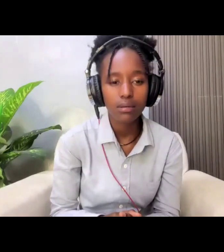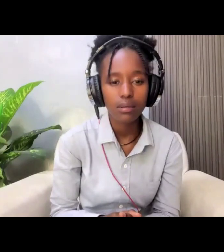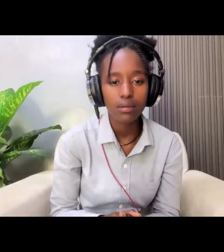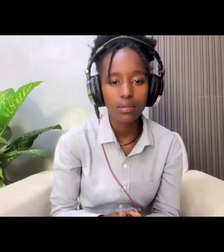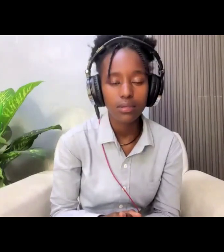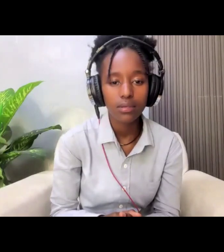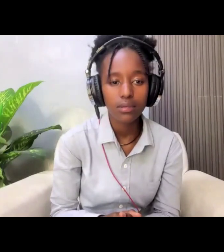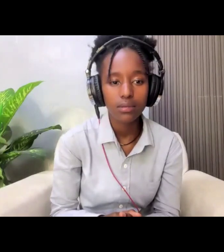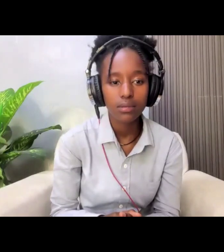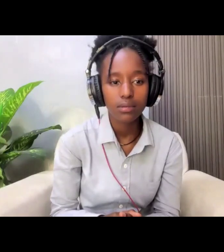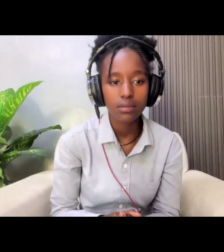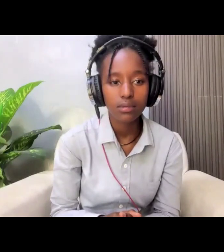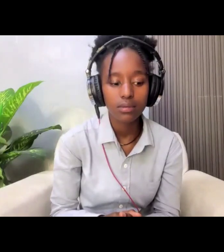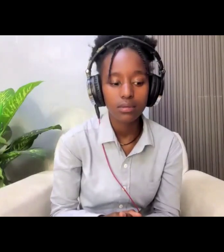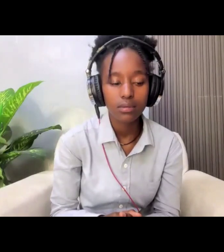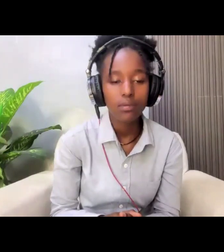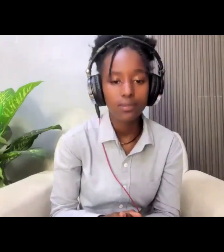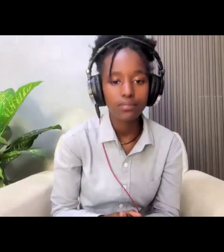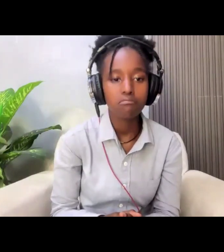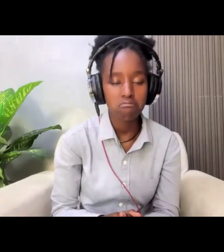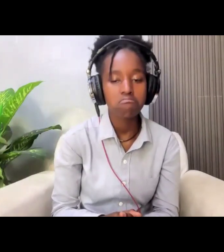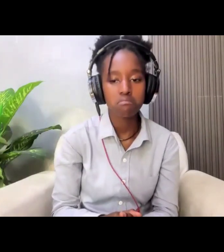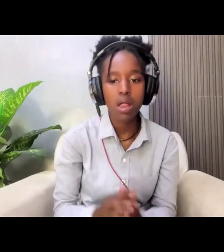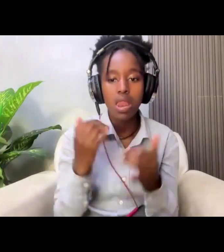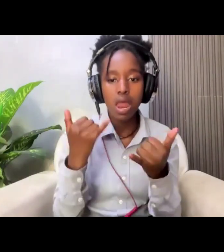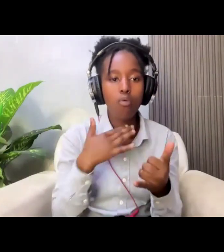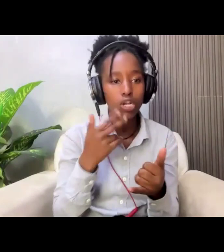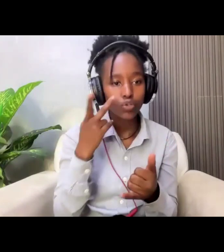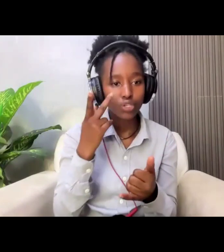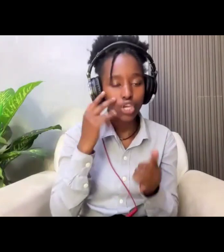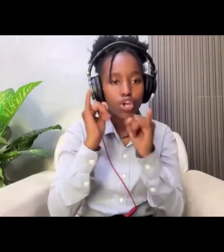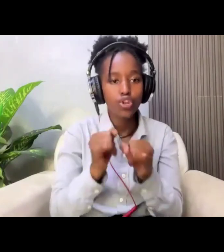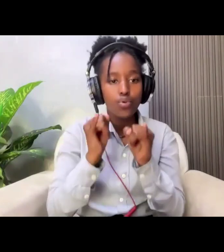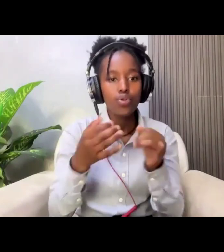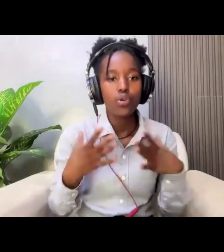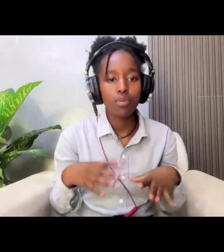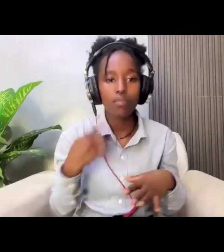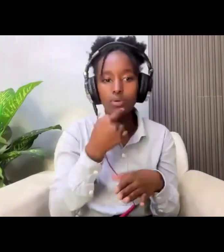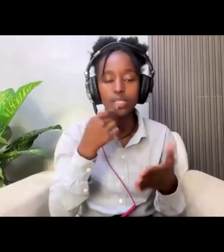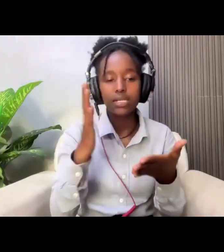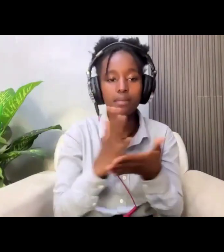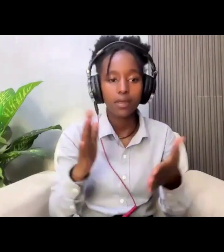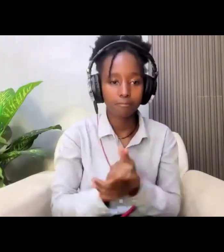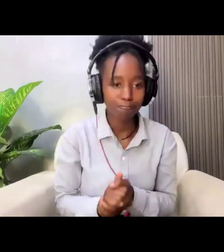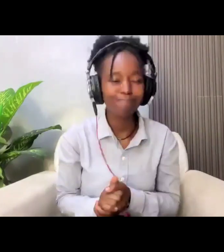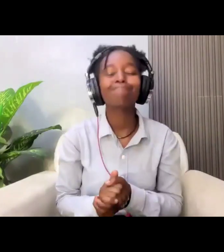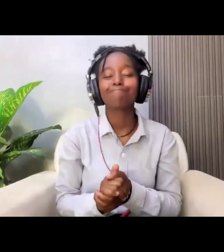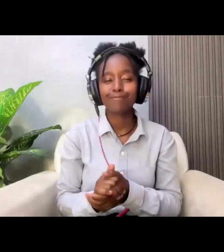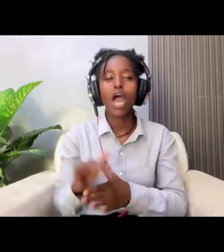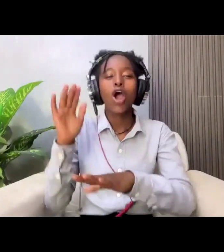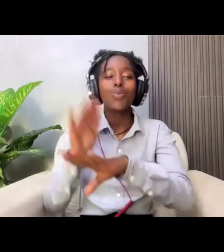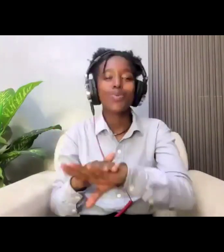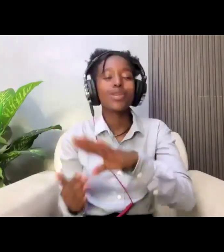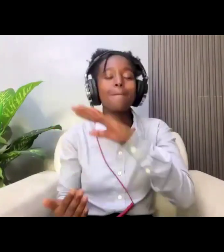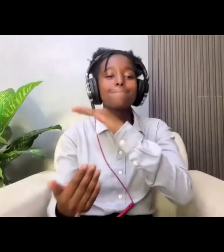spoke yesterday, and so give new people a chance to speak. Christy Joseph, please. Good morning, good evening,